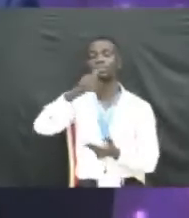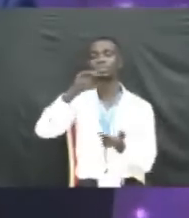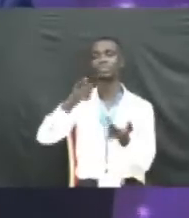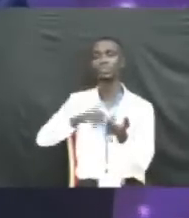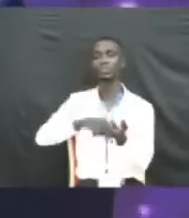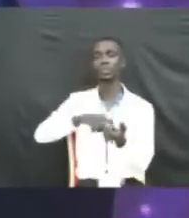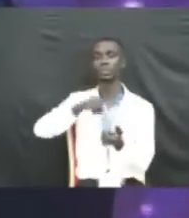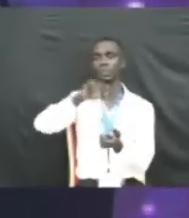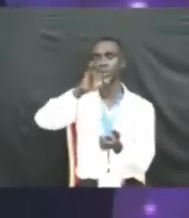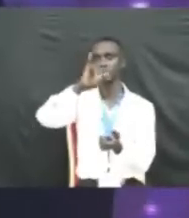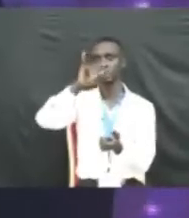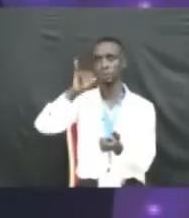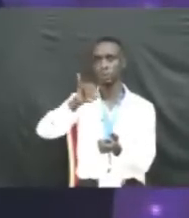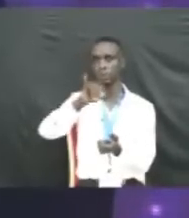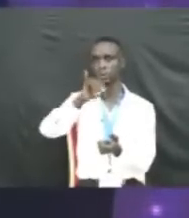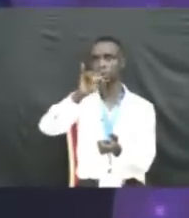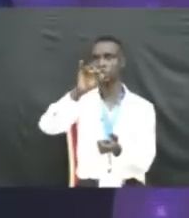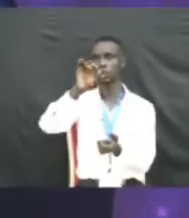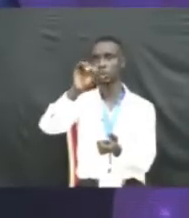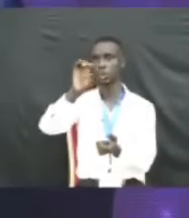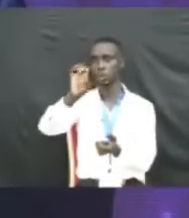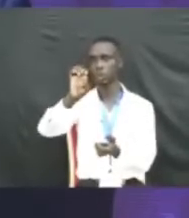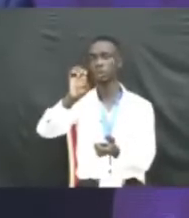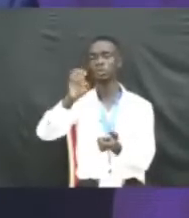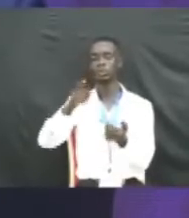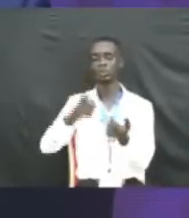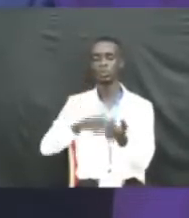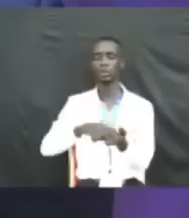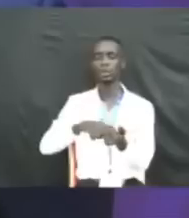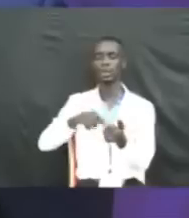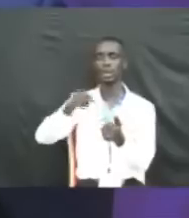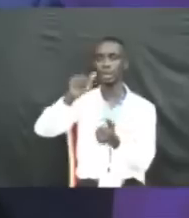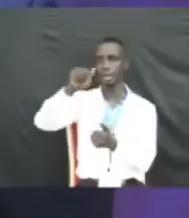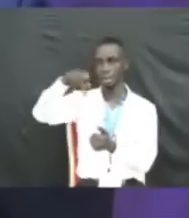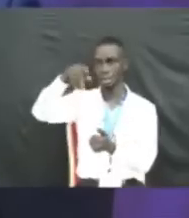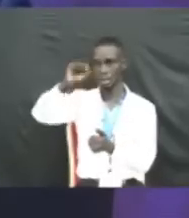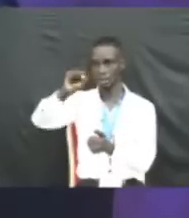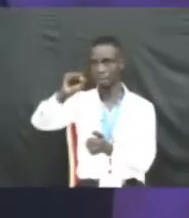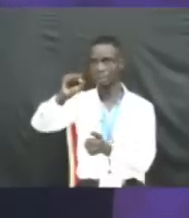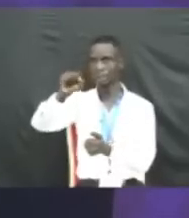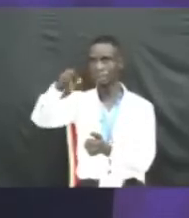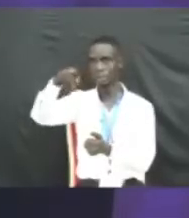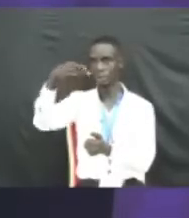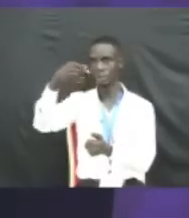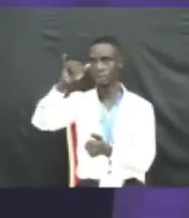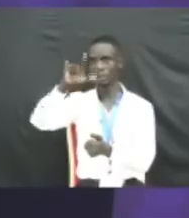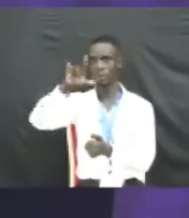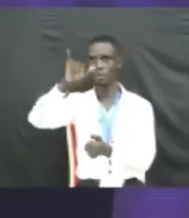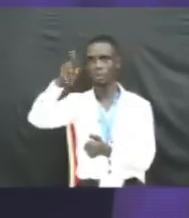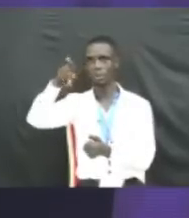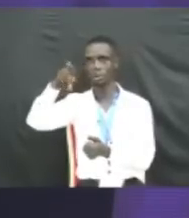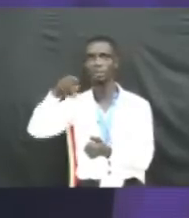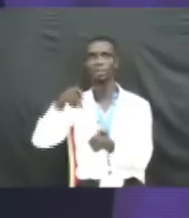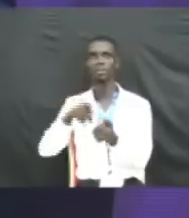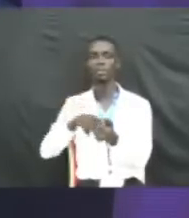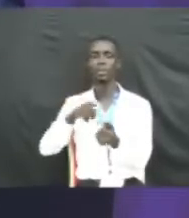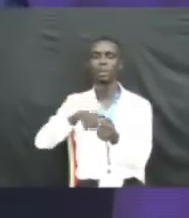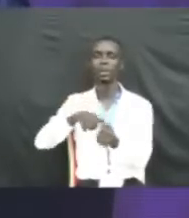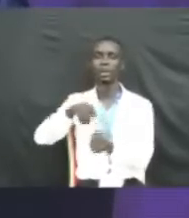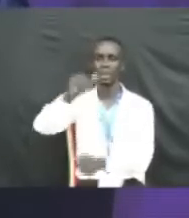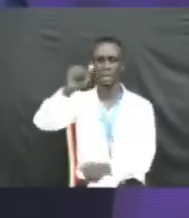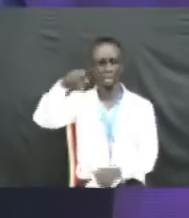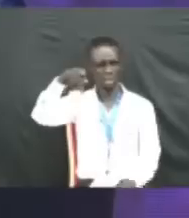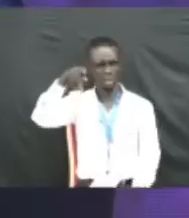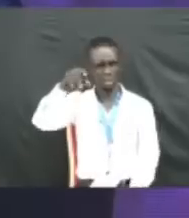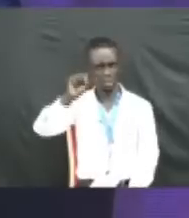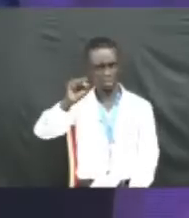No, Apostle Philip Osa, Apostle Dr. Ji Buete,